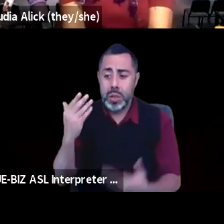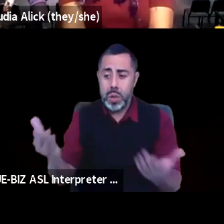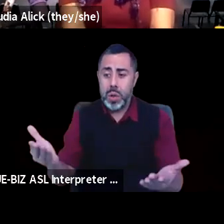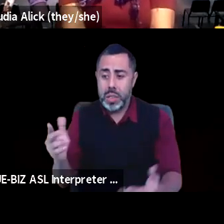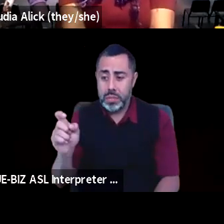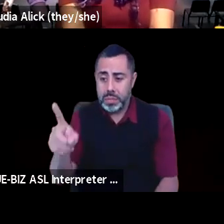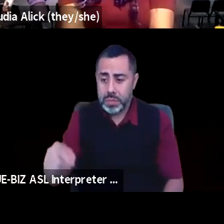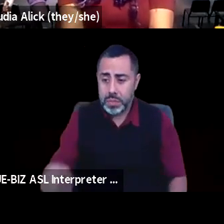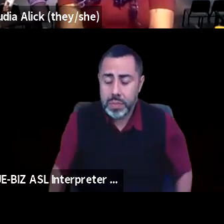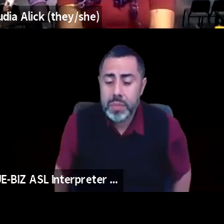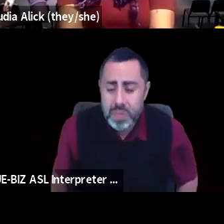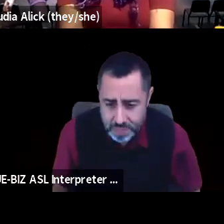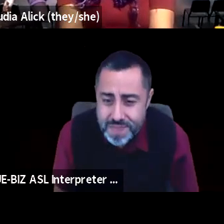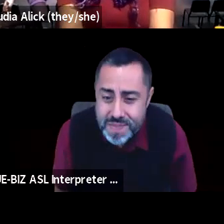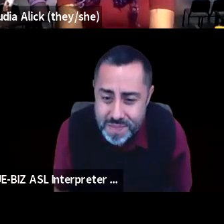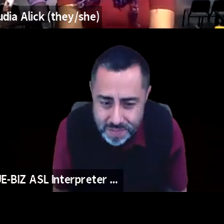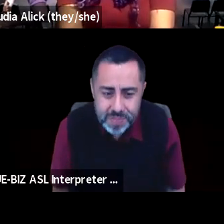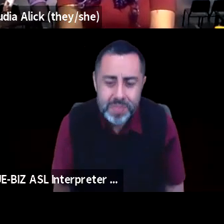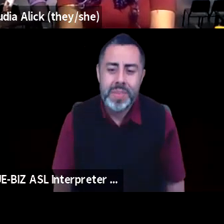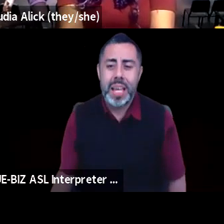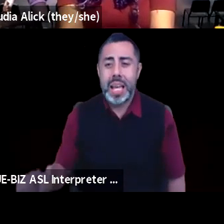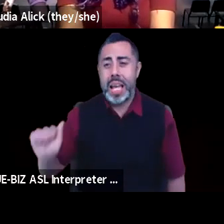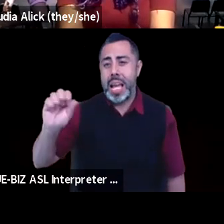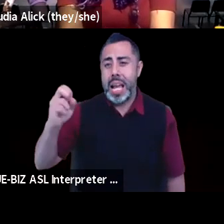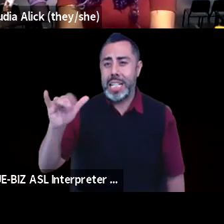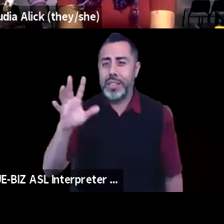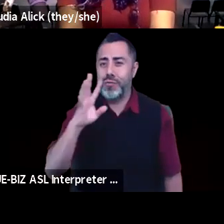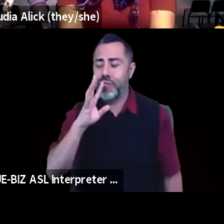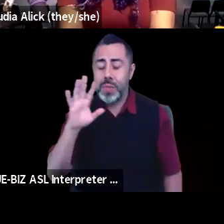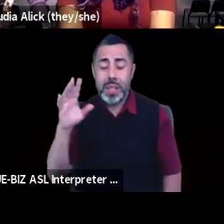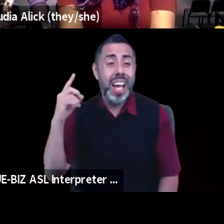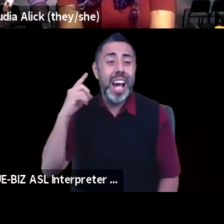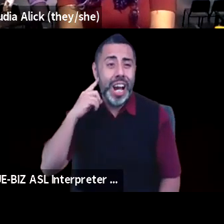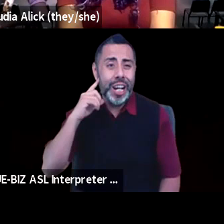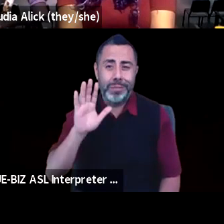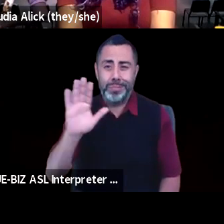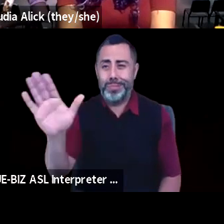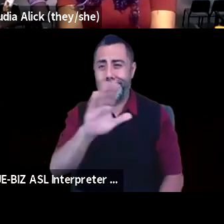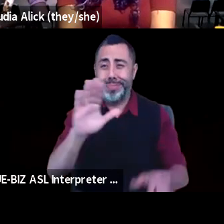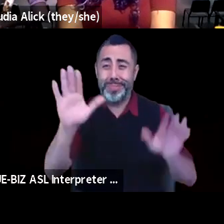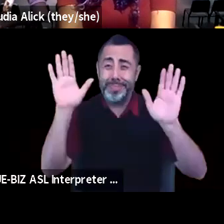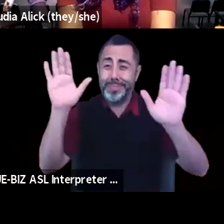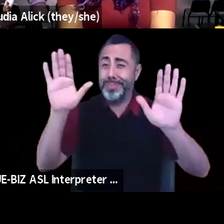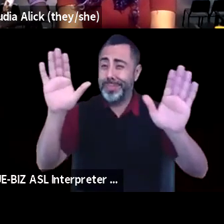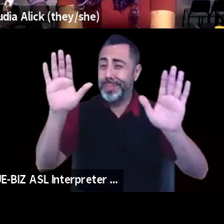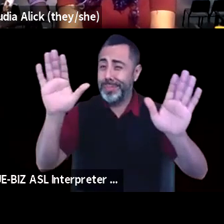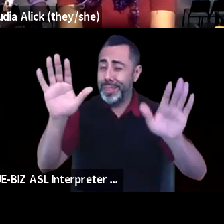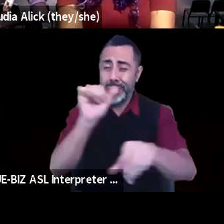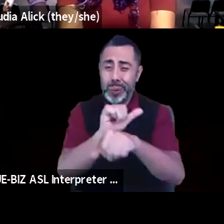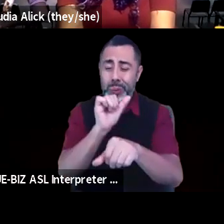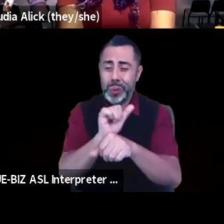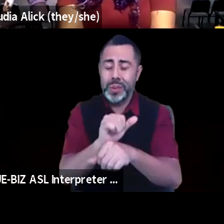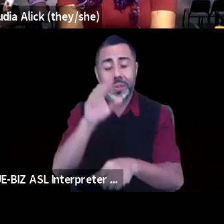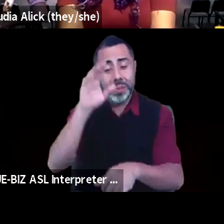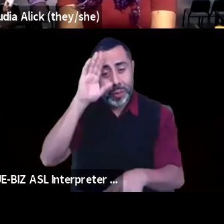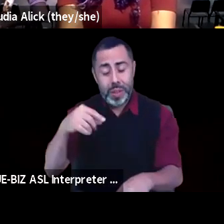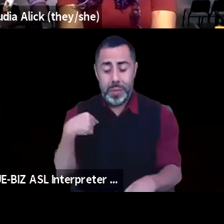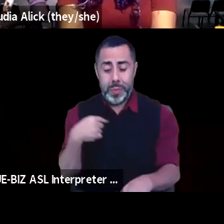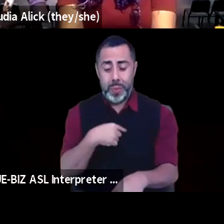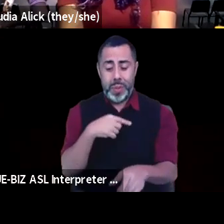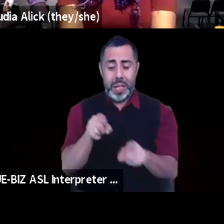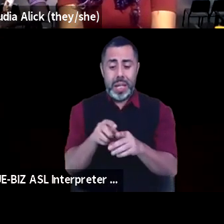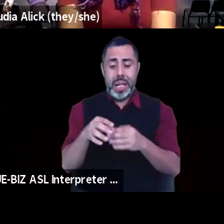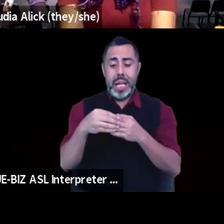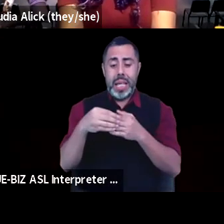question? Yeah, I mean, just hearing all of the amazing work that you all are doing, you know, as leaders, we often work